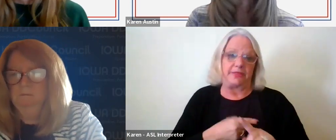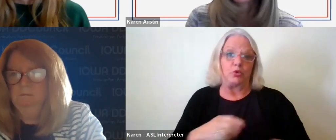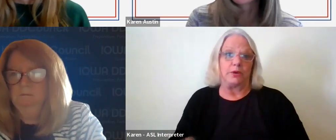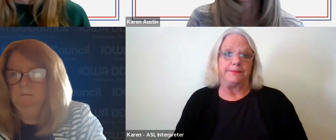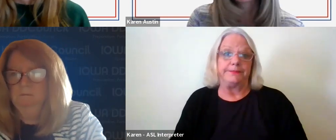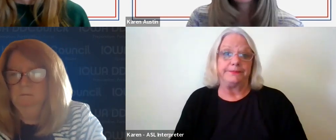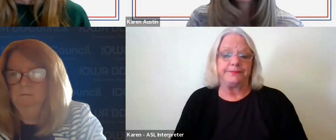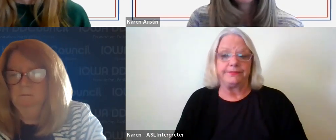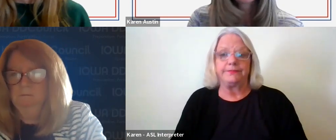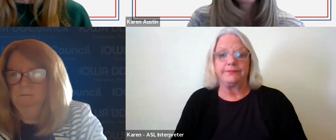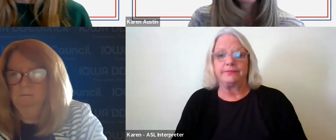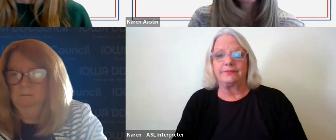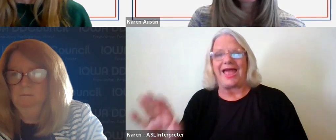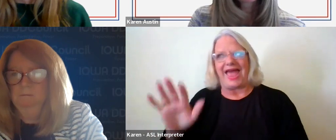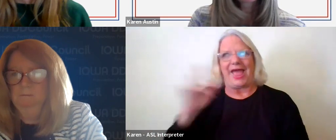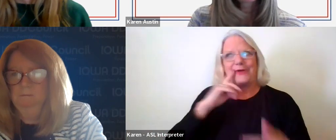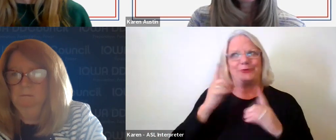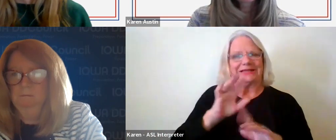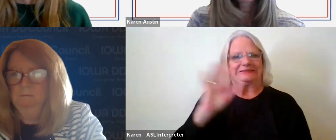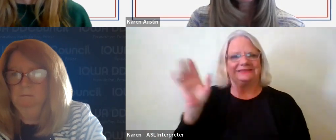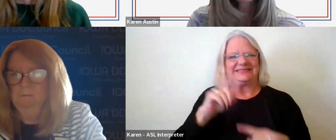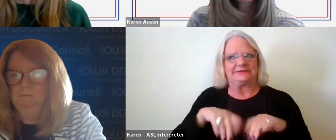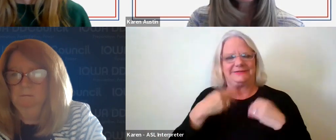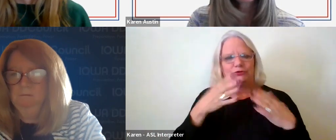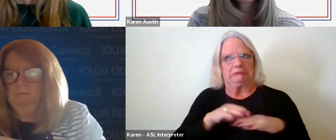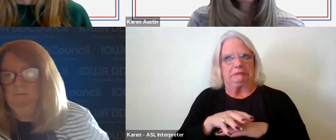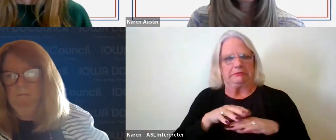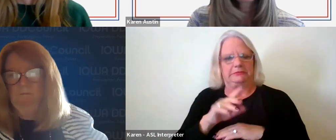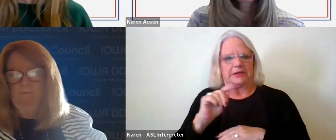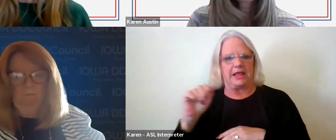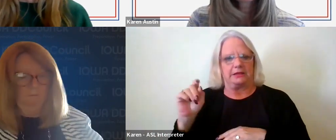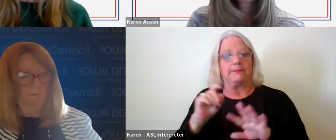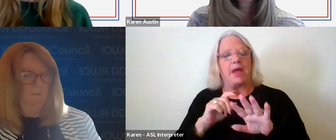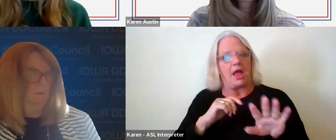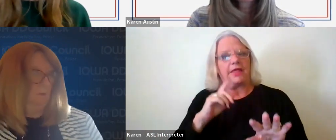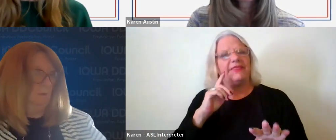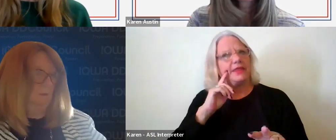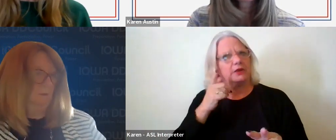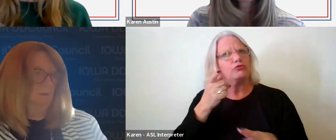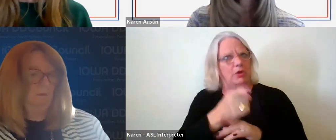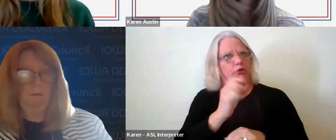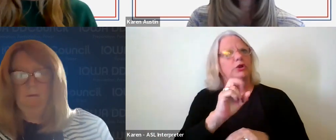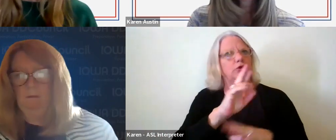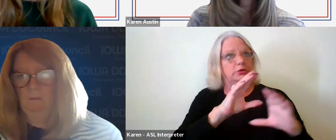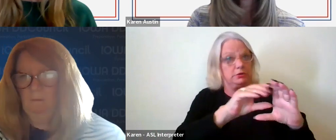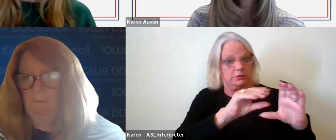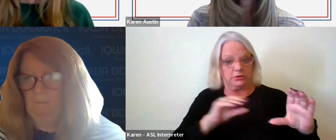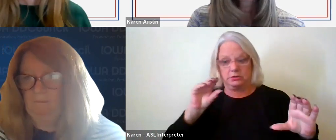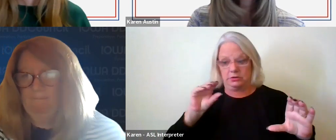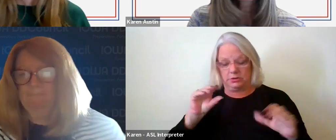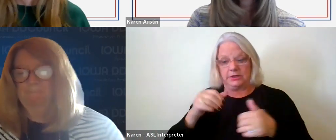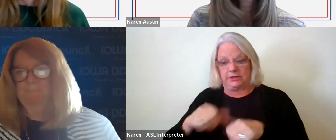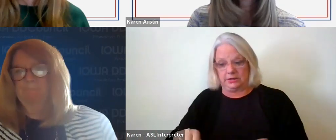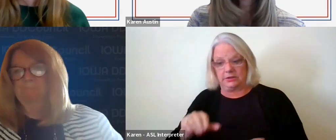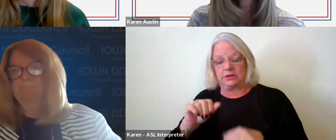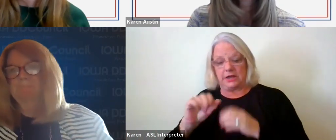and legal advice, but it's my understanding I think you could use it to put it into your account, but then you would want to spend the money.